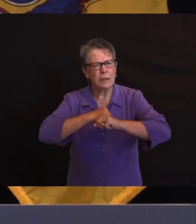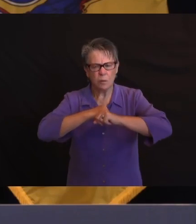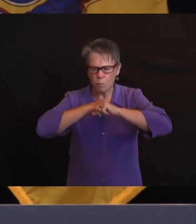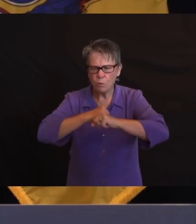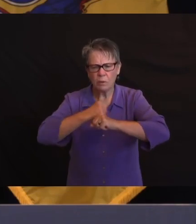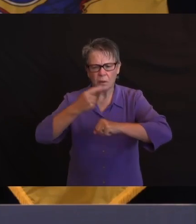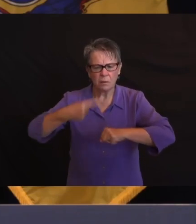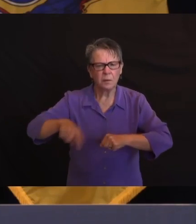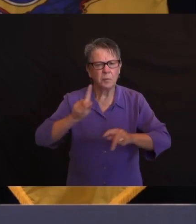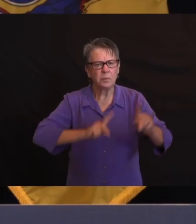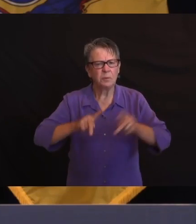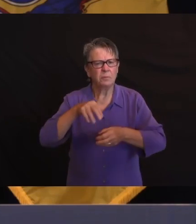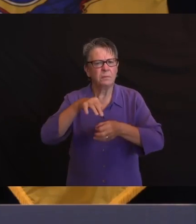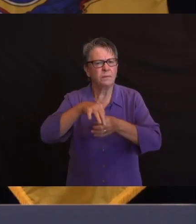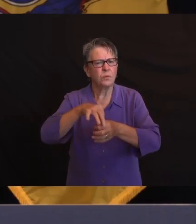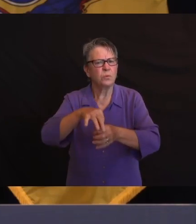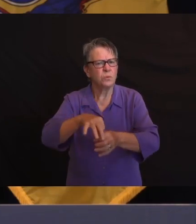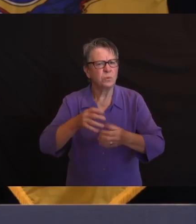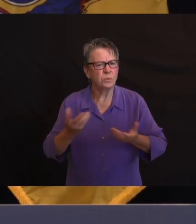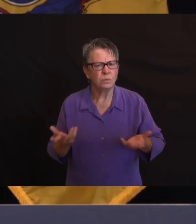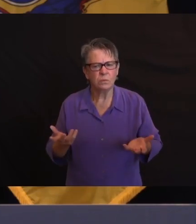vote. Real quick, please.